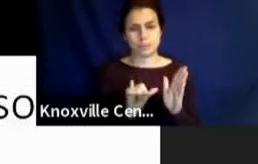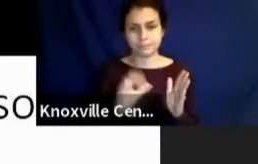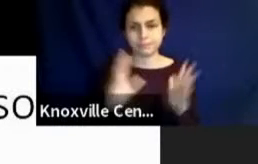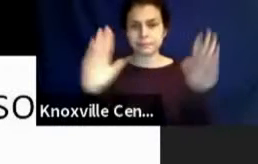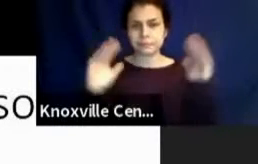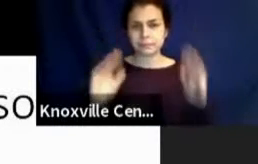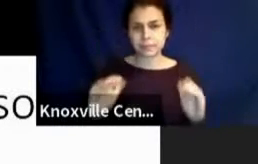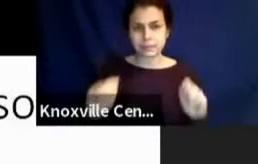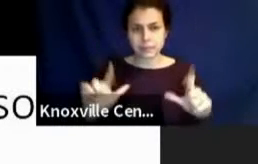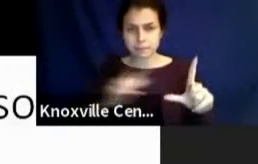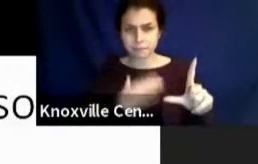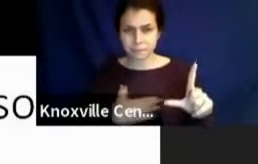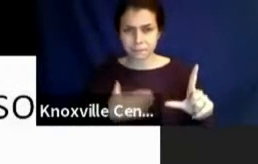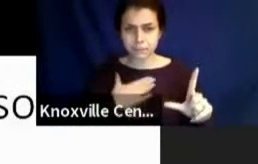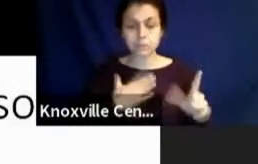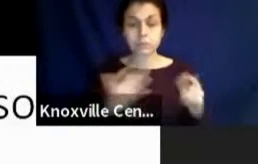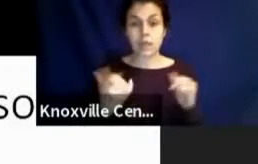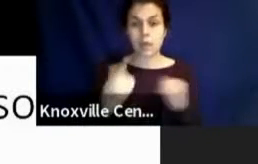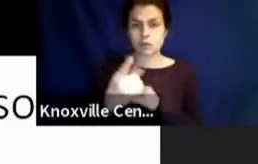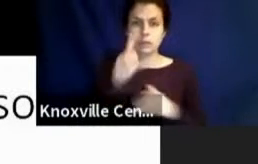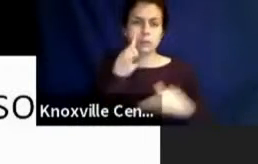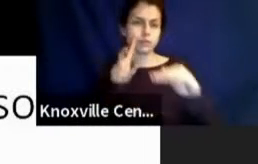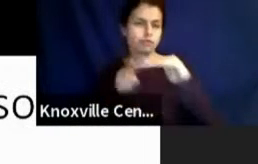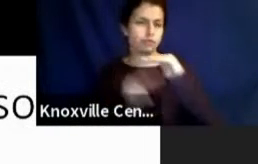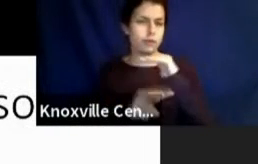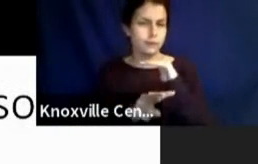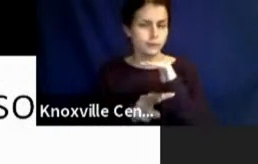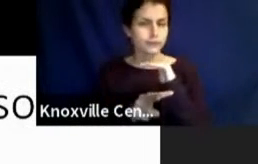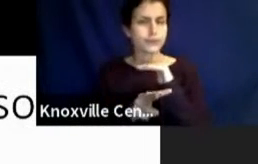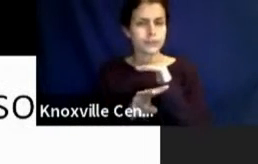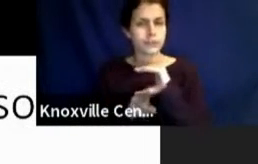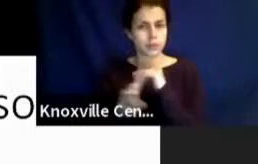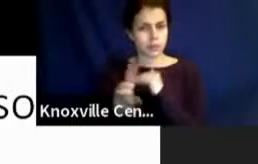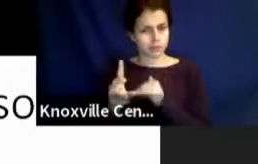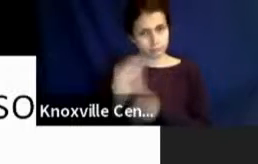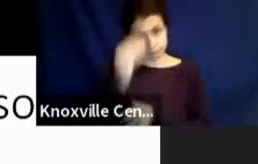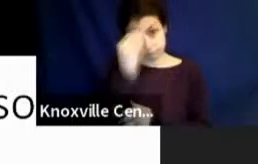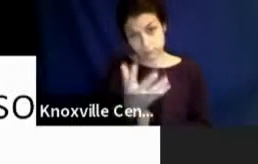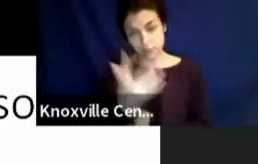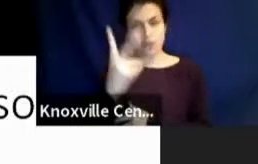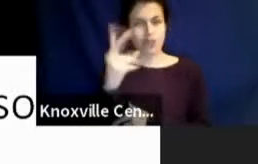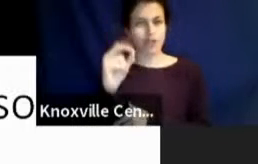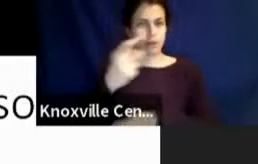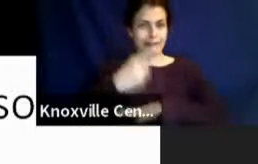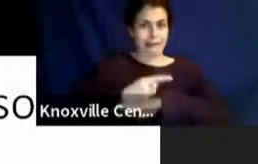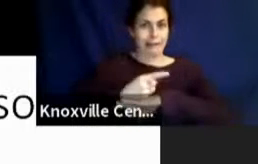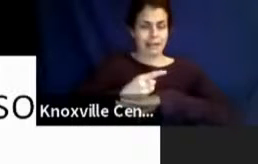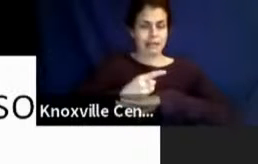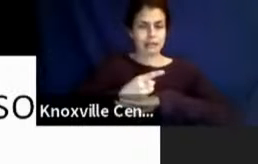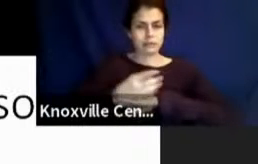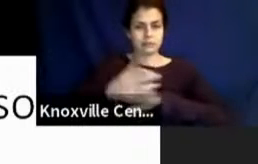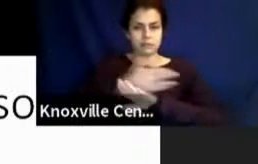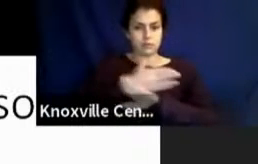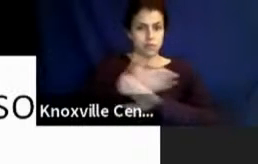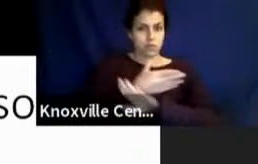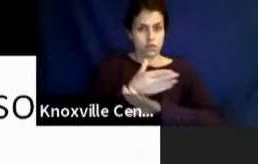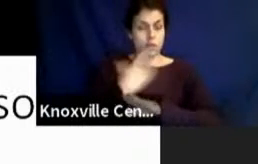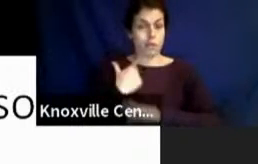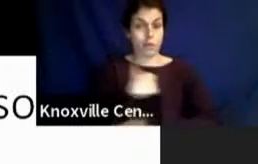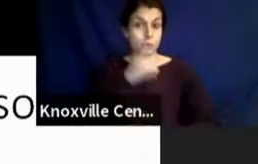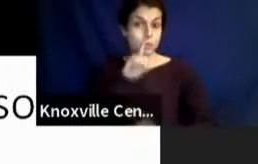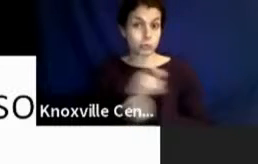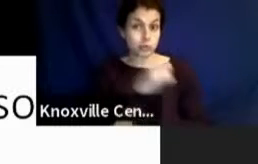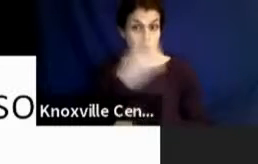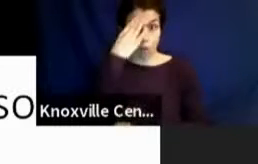And so these are the projections. I'll always say that, this is 30 days out, and we really don't know what it's going to look like